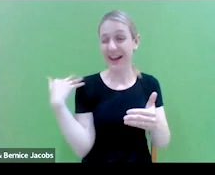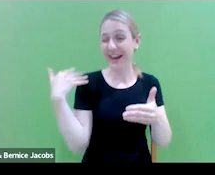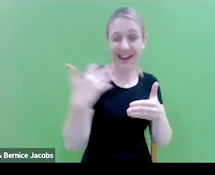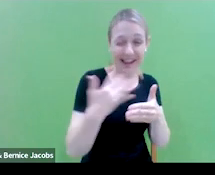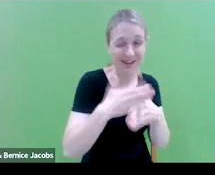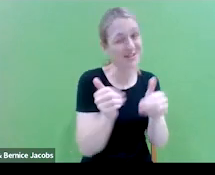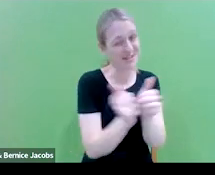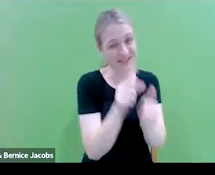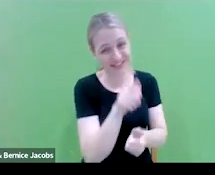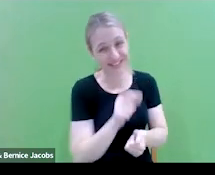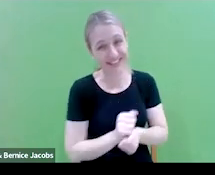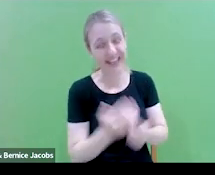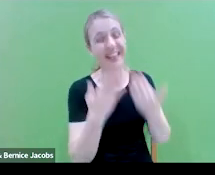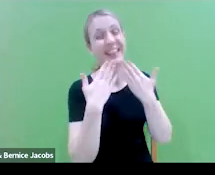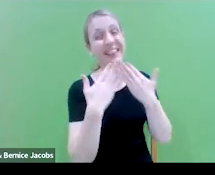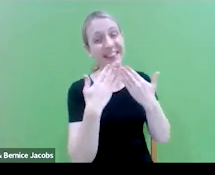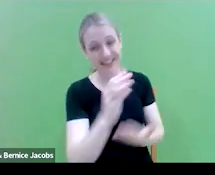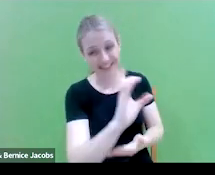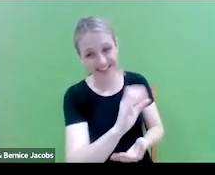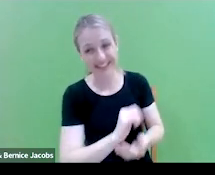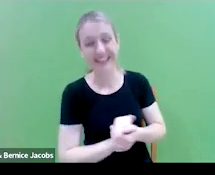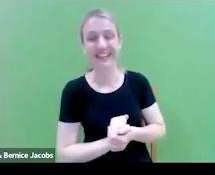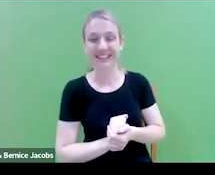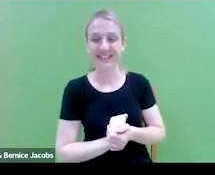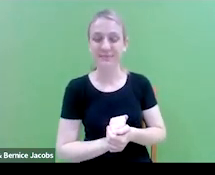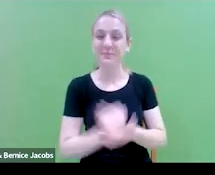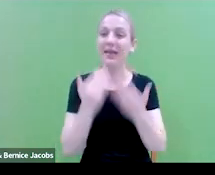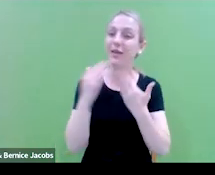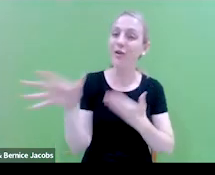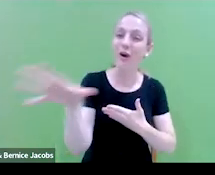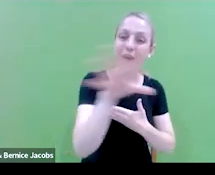us. So thank you very much. And thank you everybody